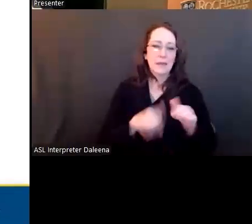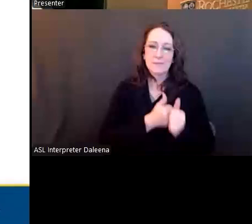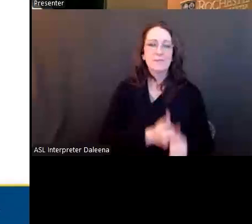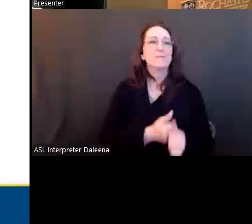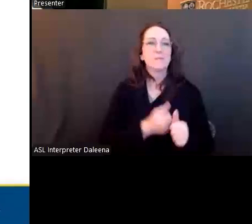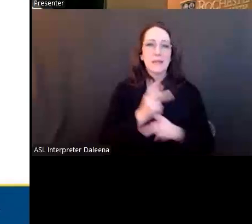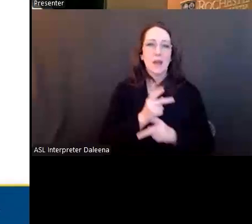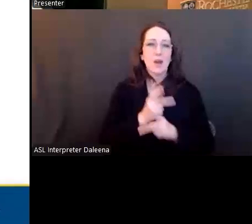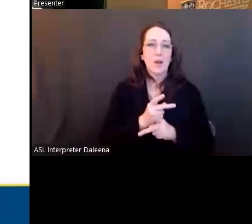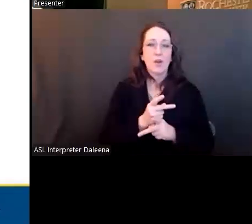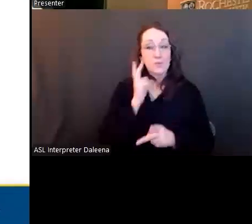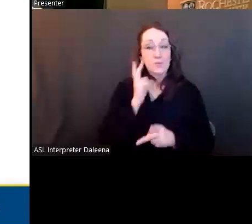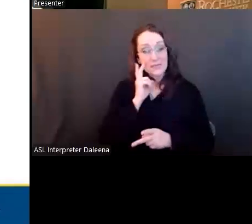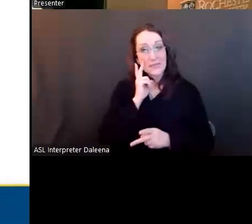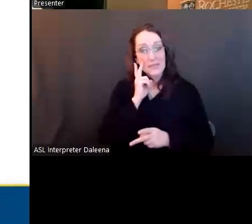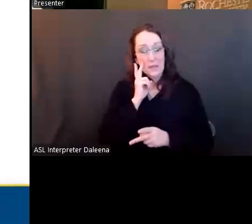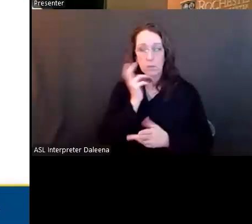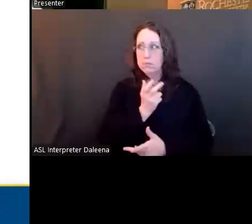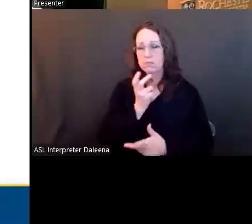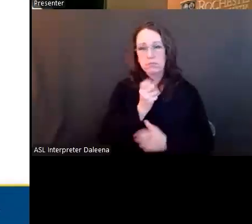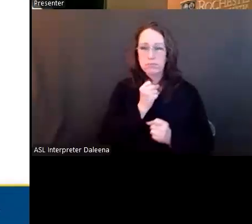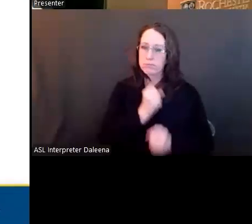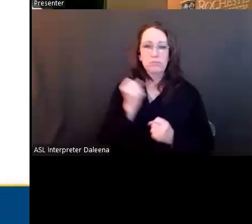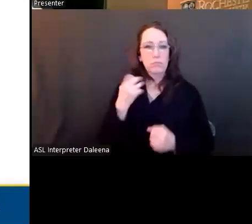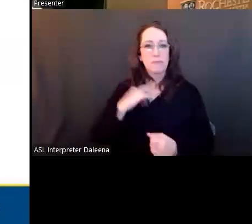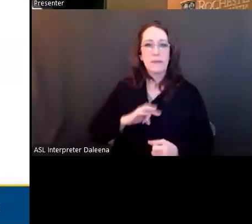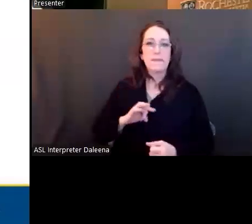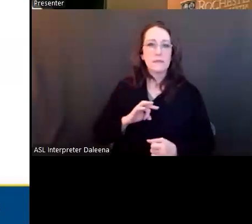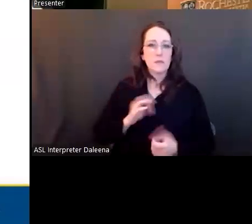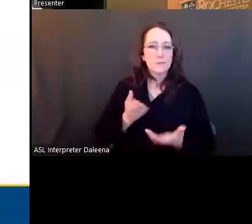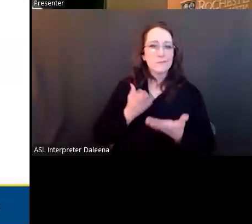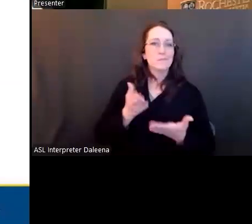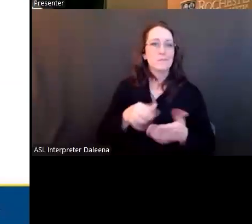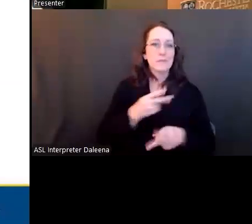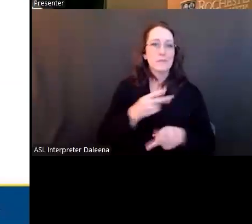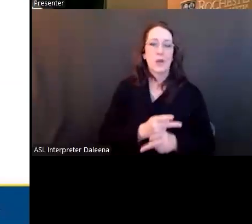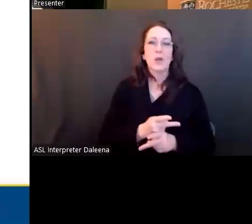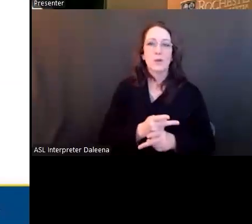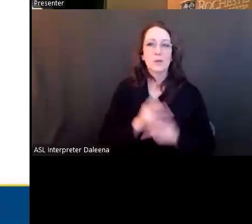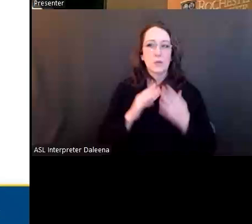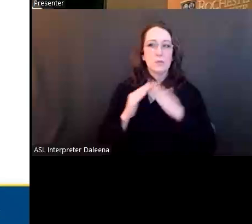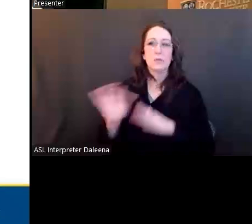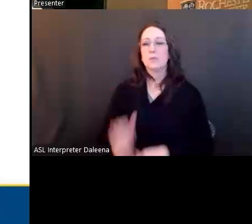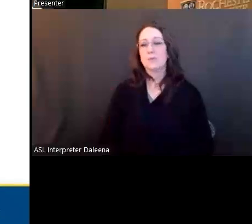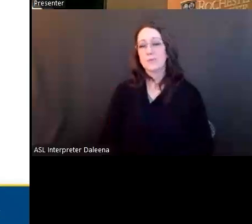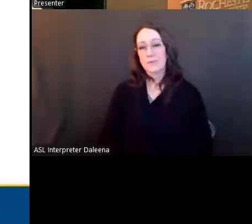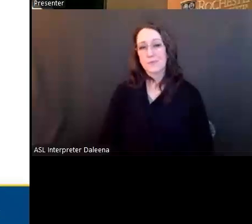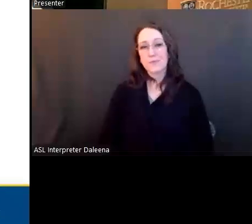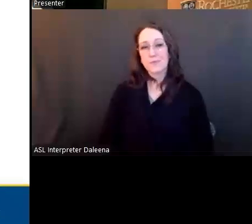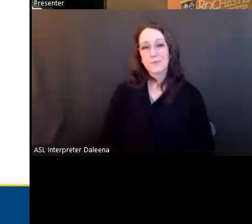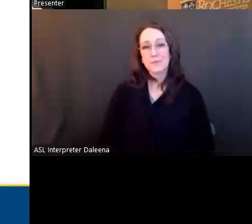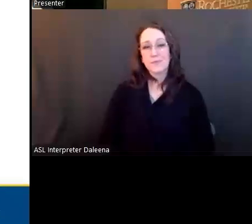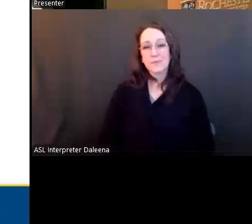as you can see, there are tremendous benefits to delivering that care in the community.